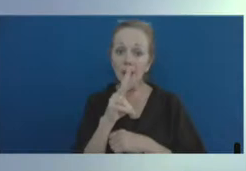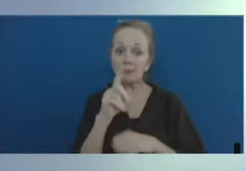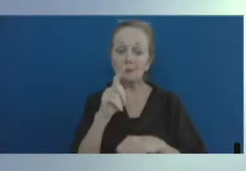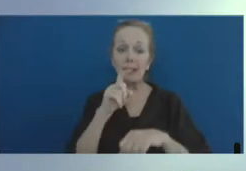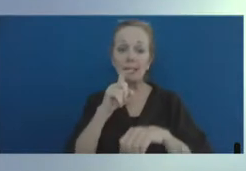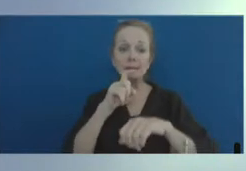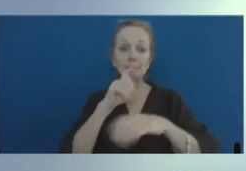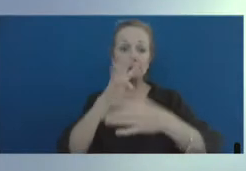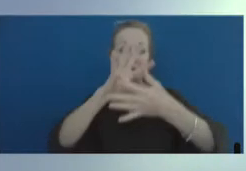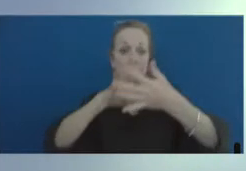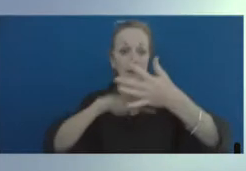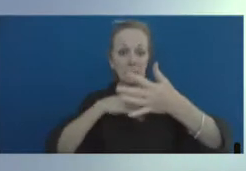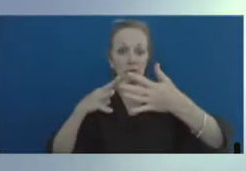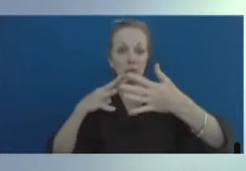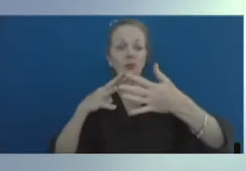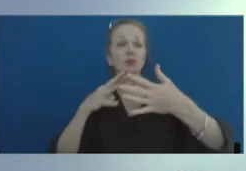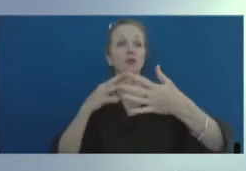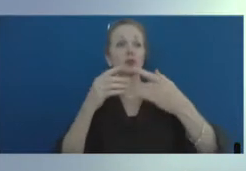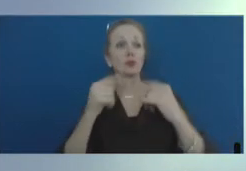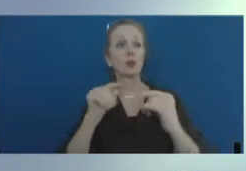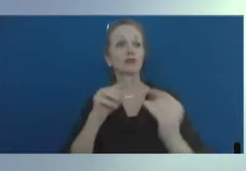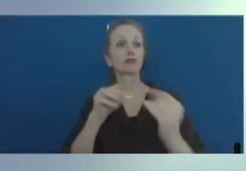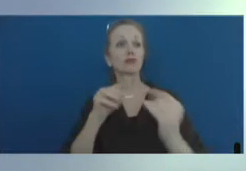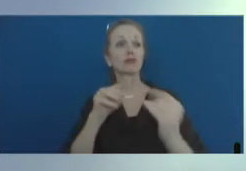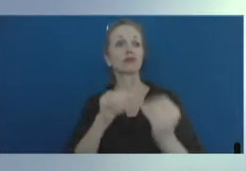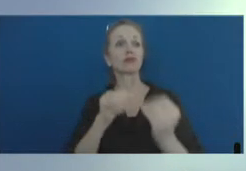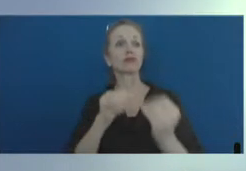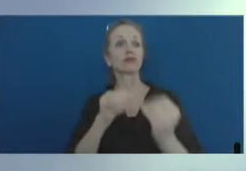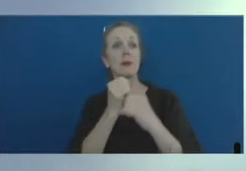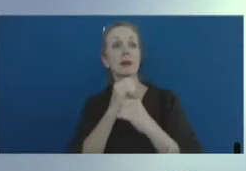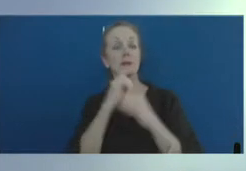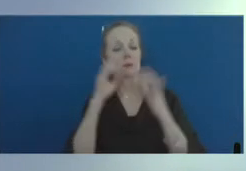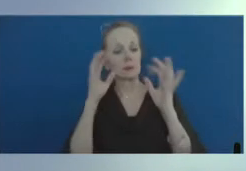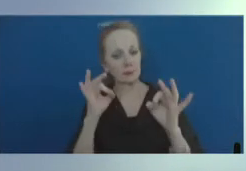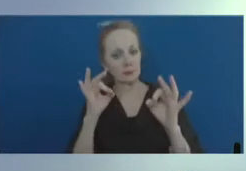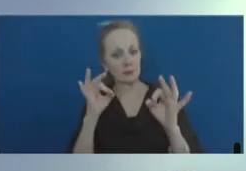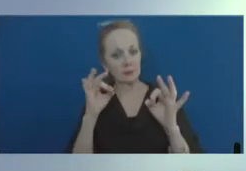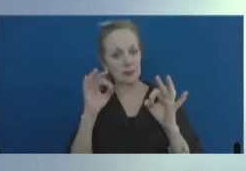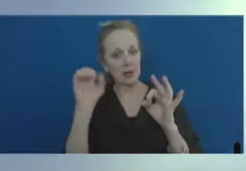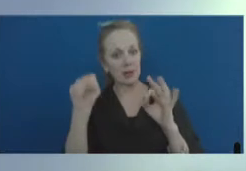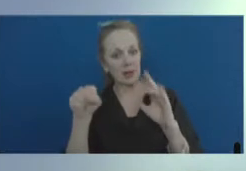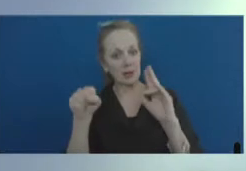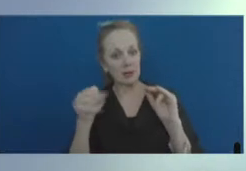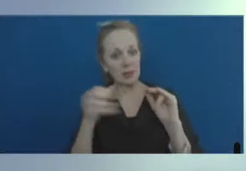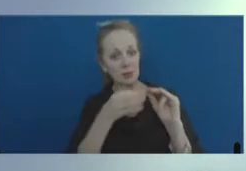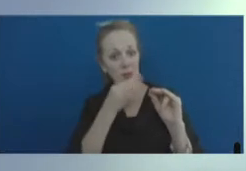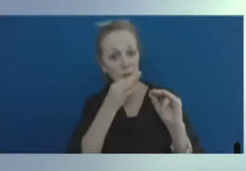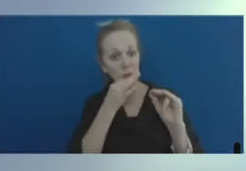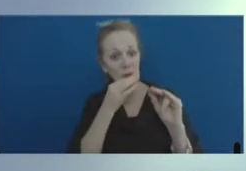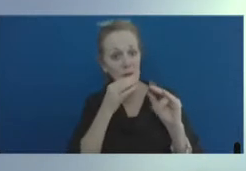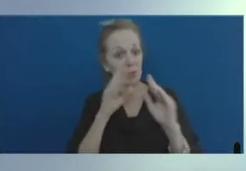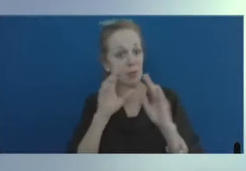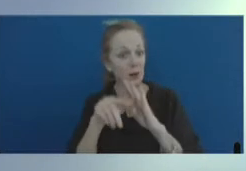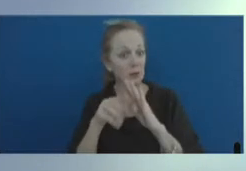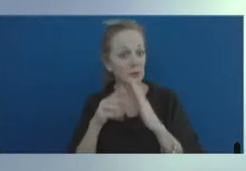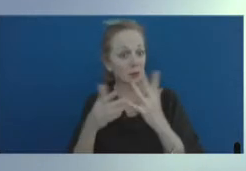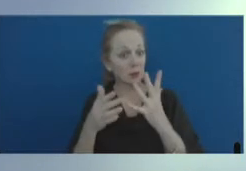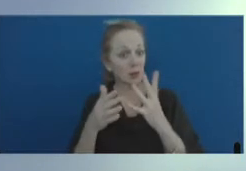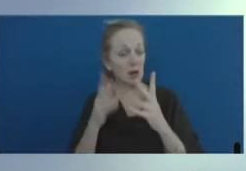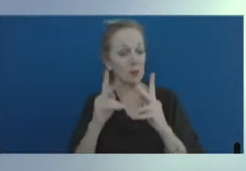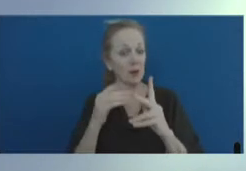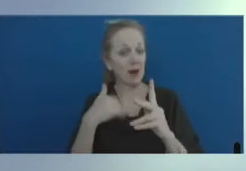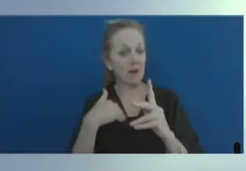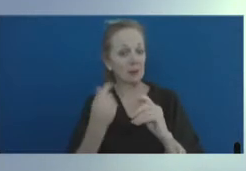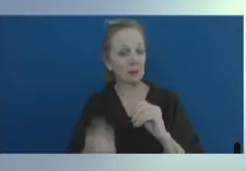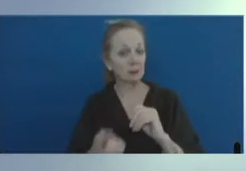to address so that we can make a decision, yay or nay, sooner than later, so people can have an